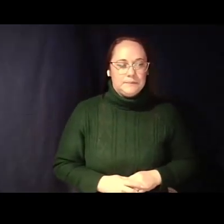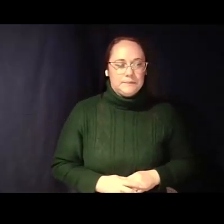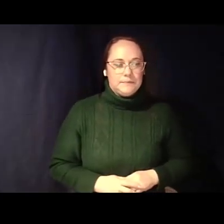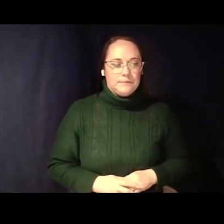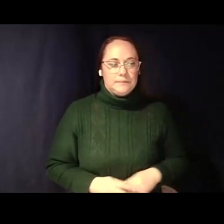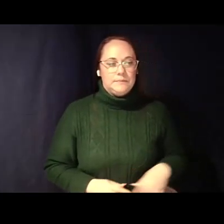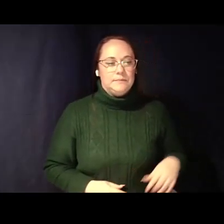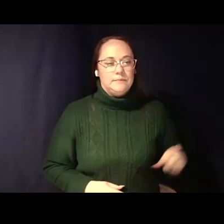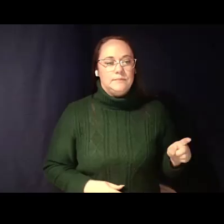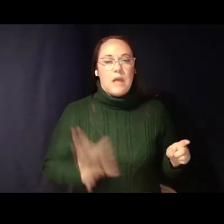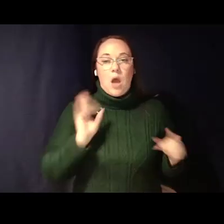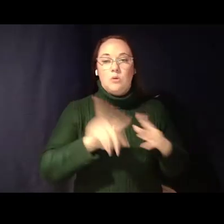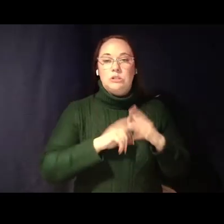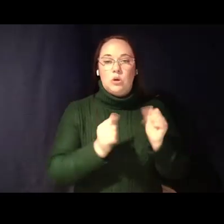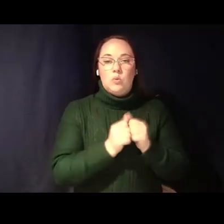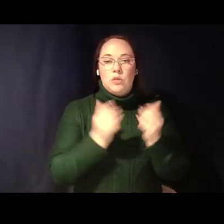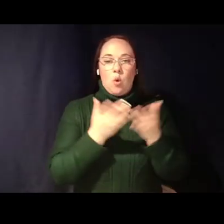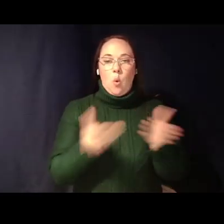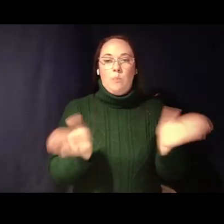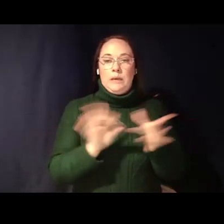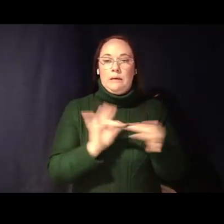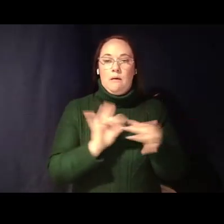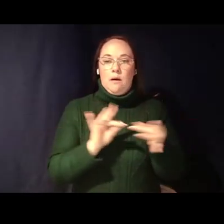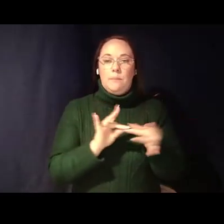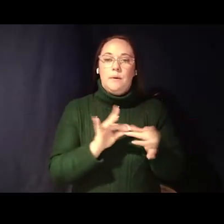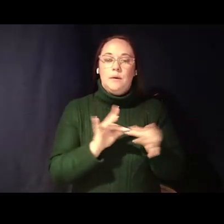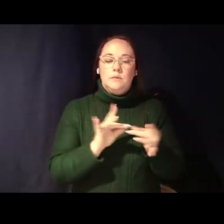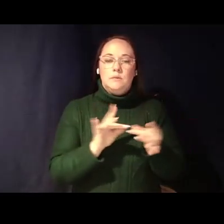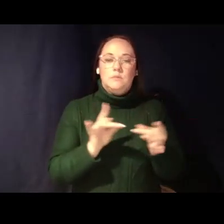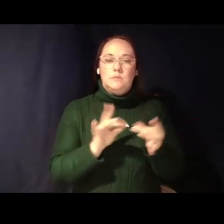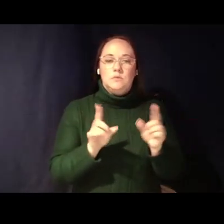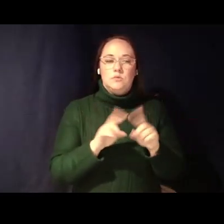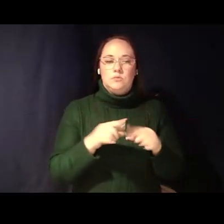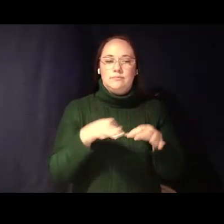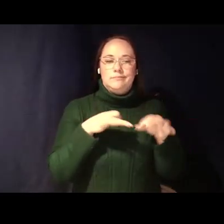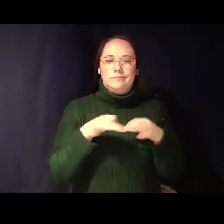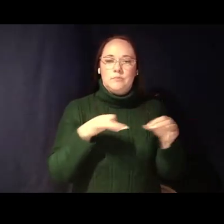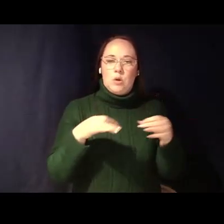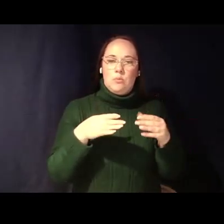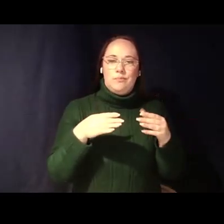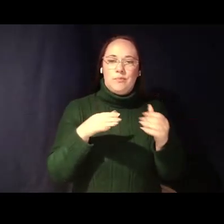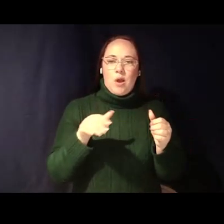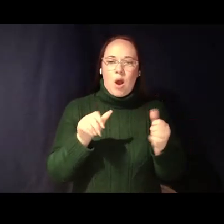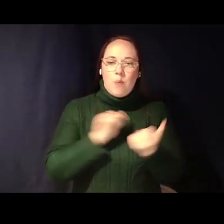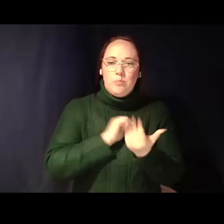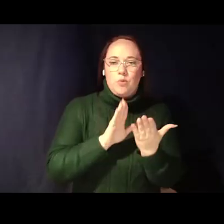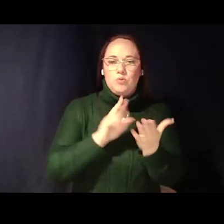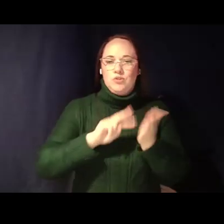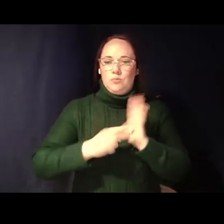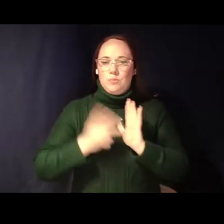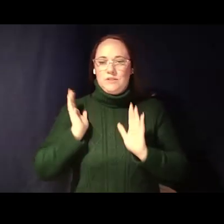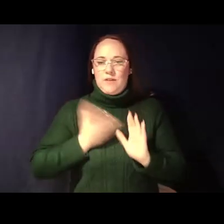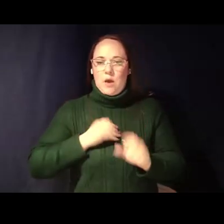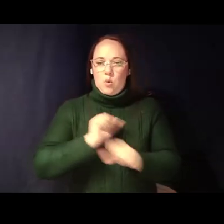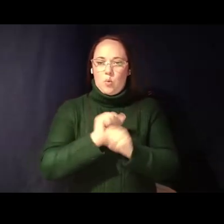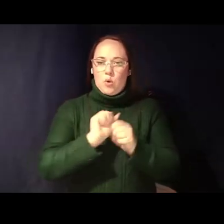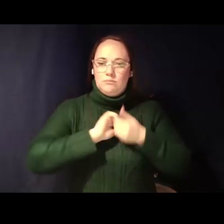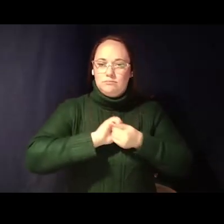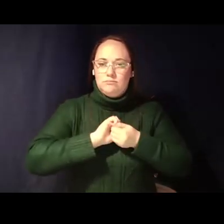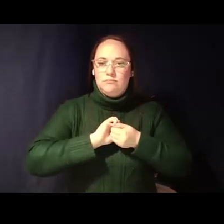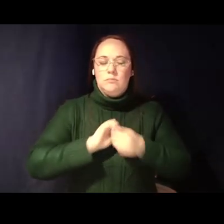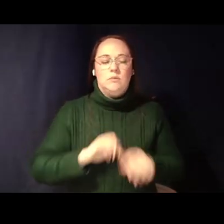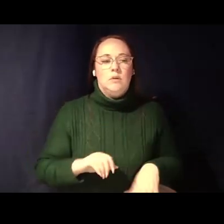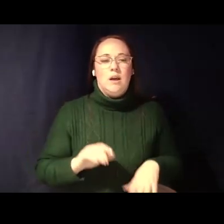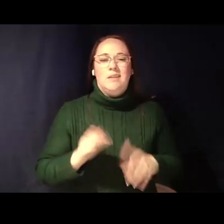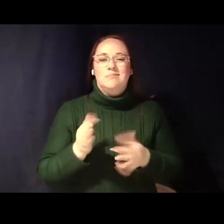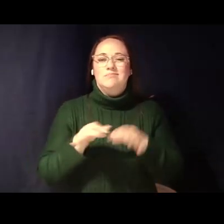I'm going to start with some opening comments that describe the broad approach and purpose of our work together. I'm going to give a little bit of